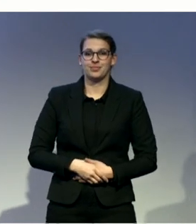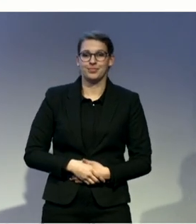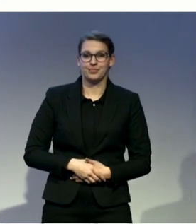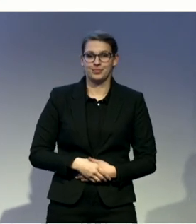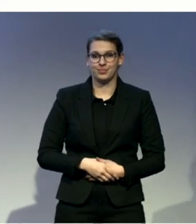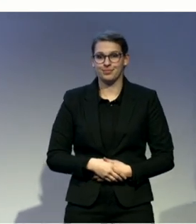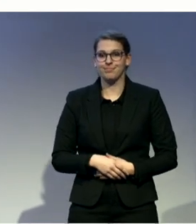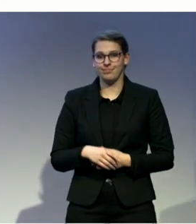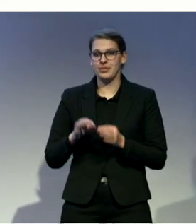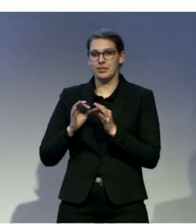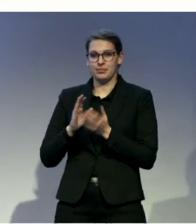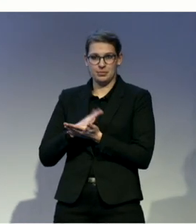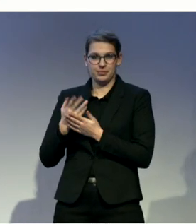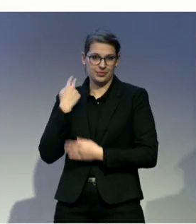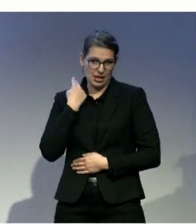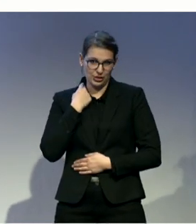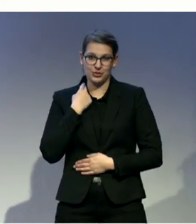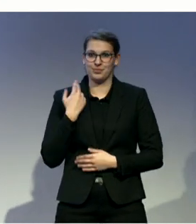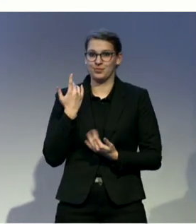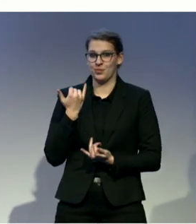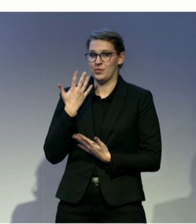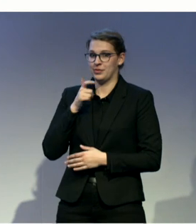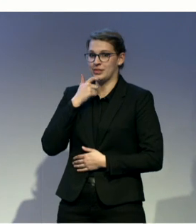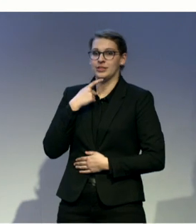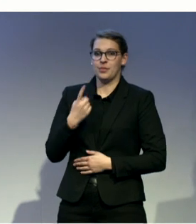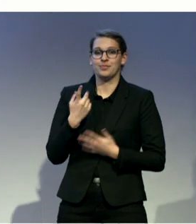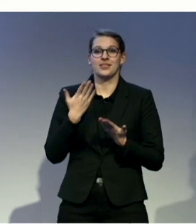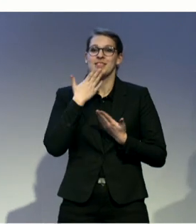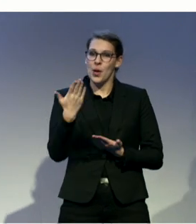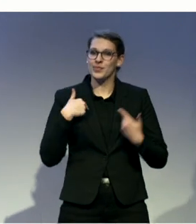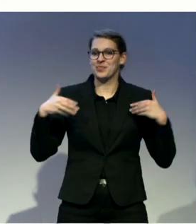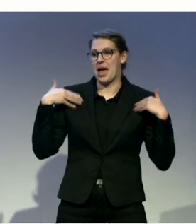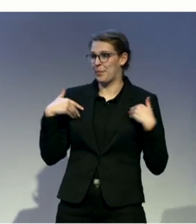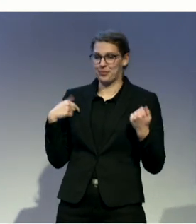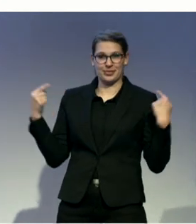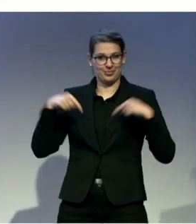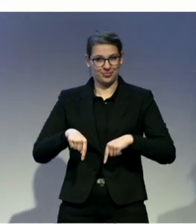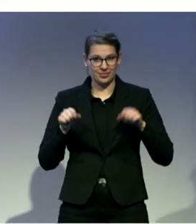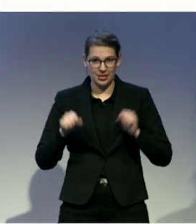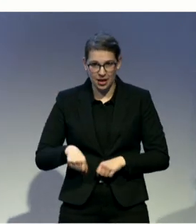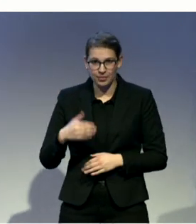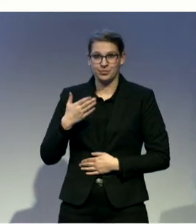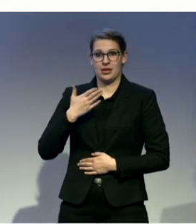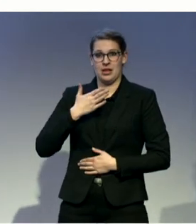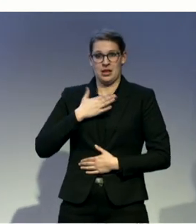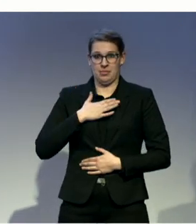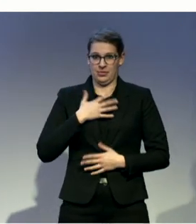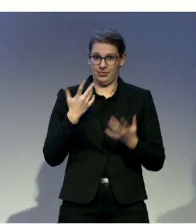am very glad to see everyone here. I am from Union of Disabled People Organization of Azerbaijan.